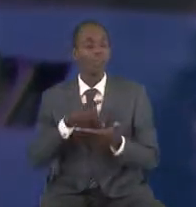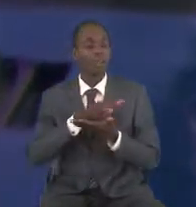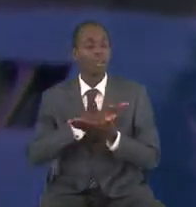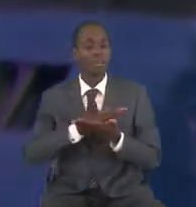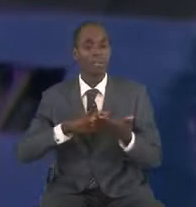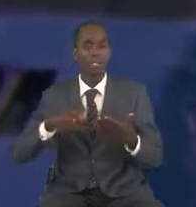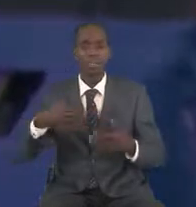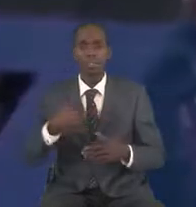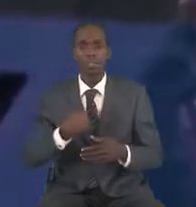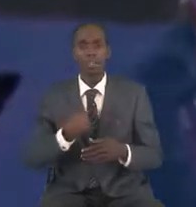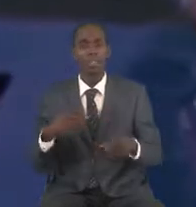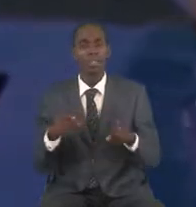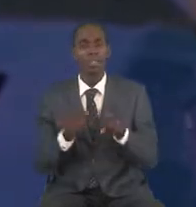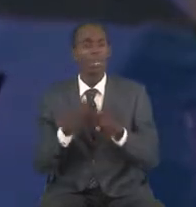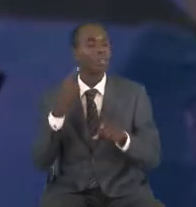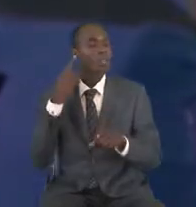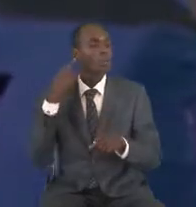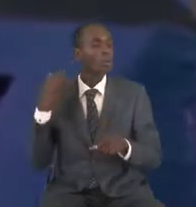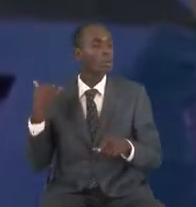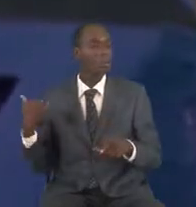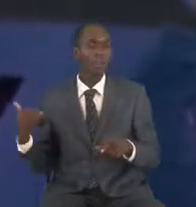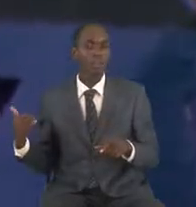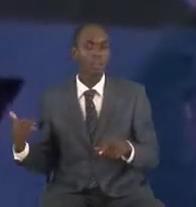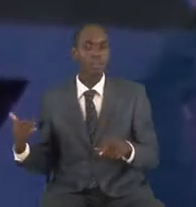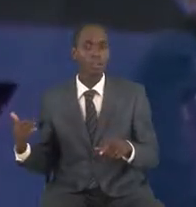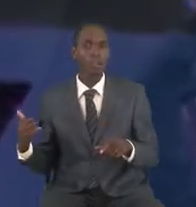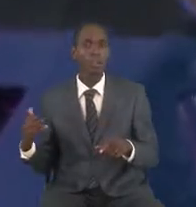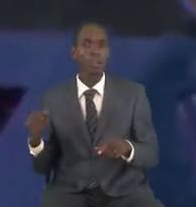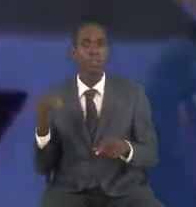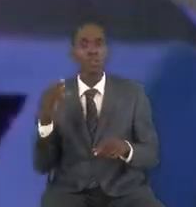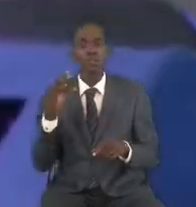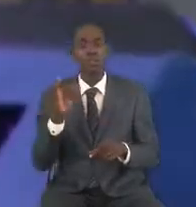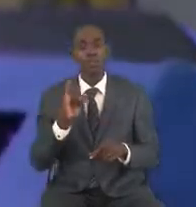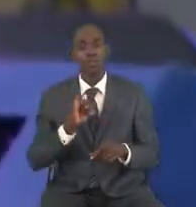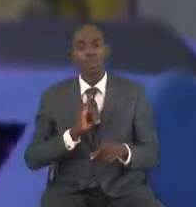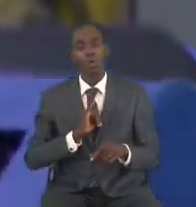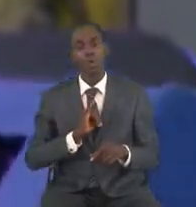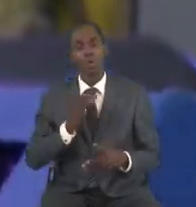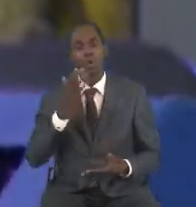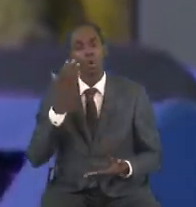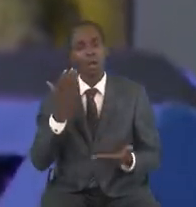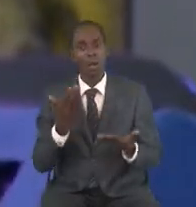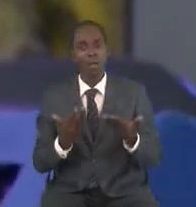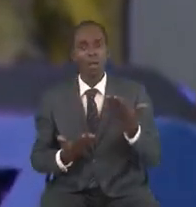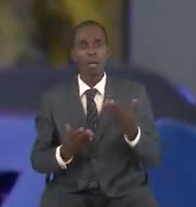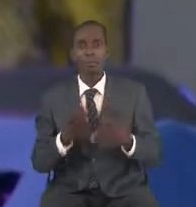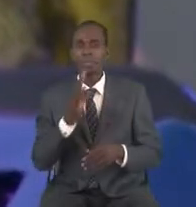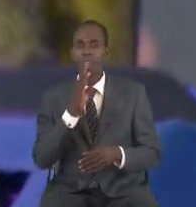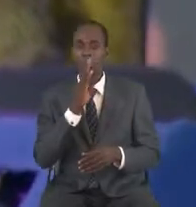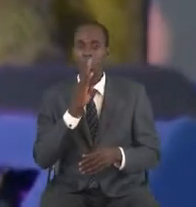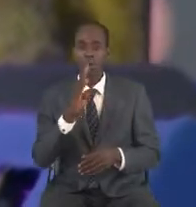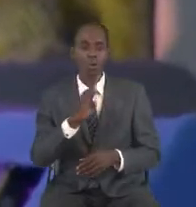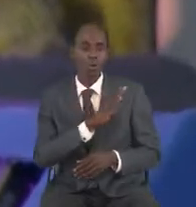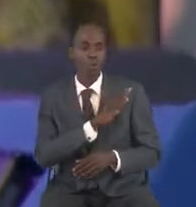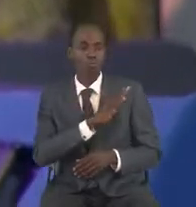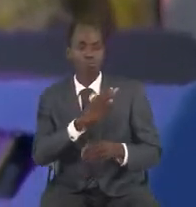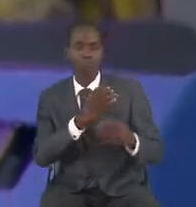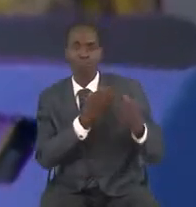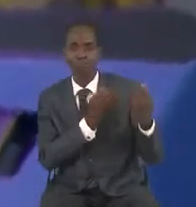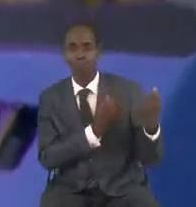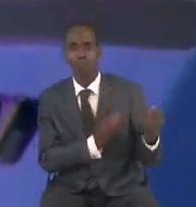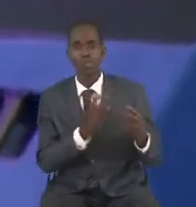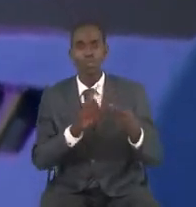Purify me like gold, so that I might be bold to